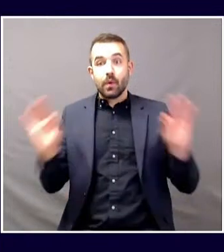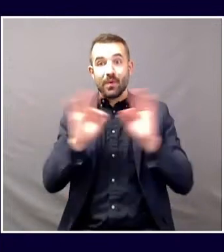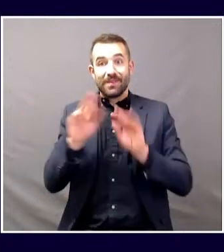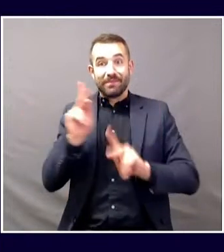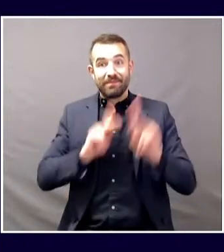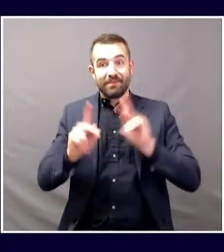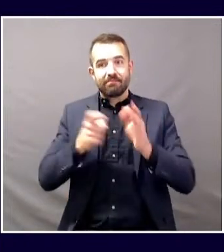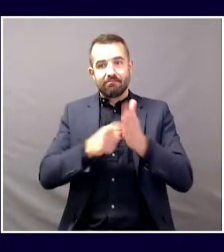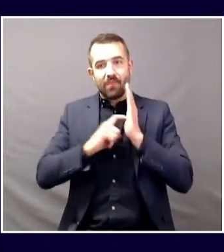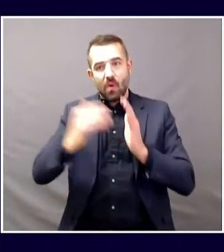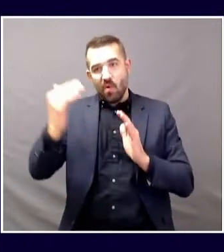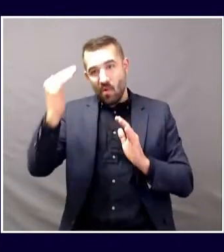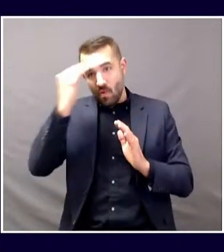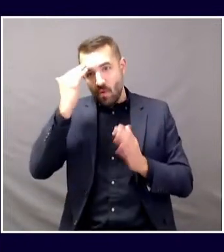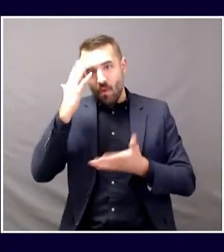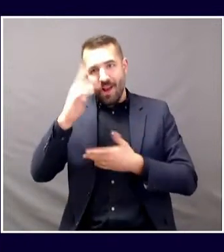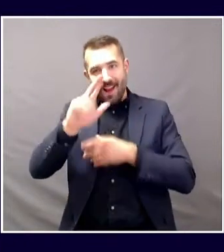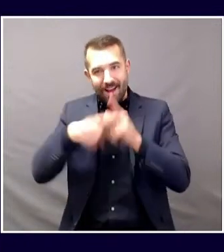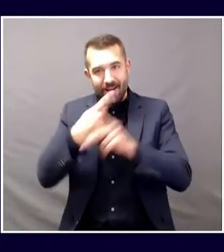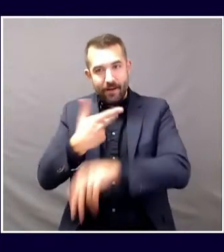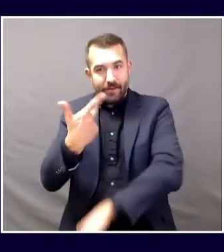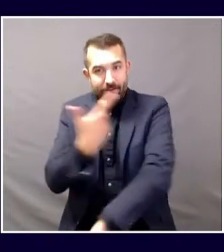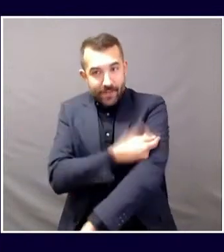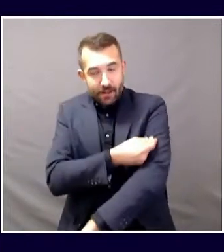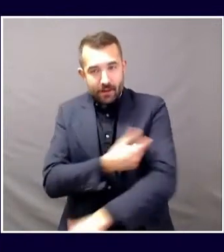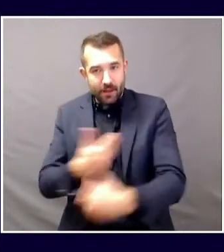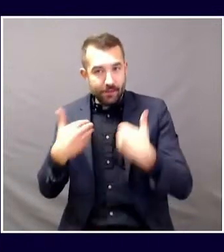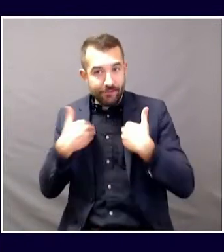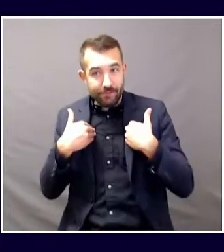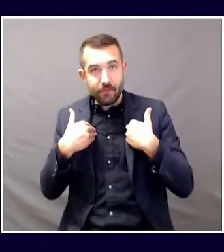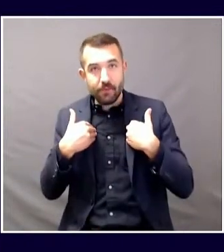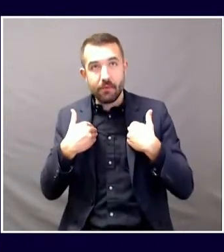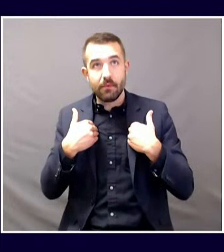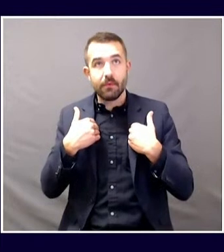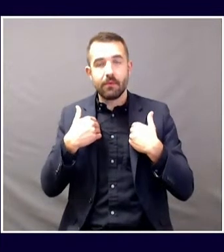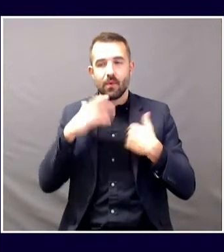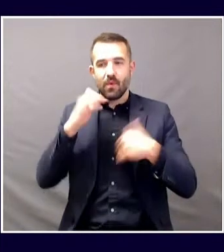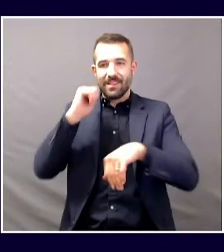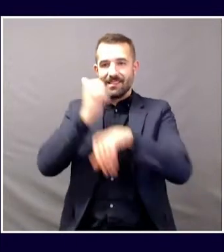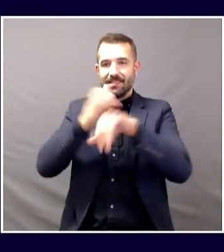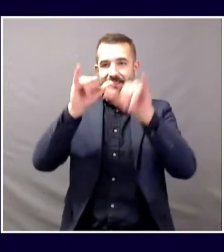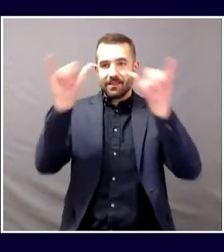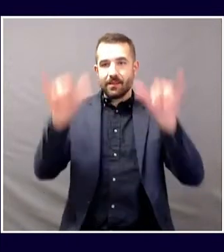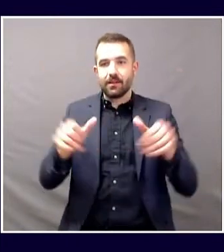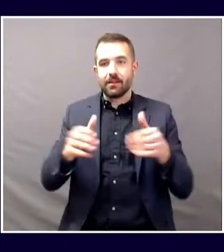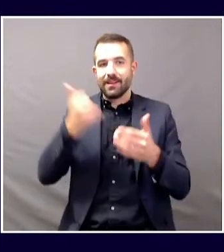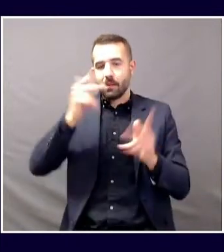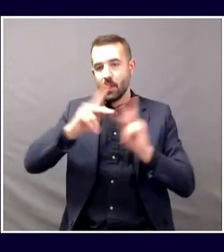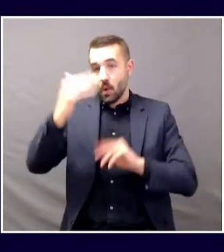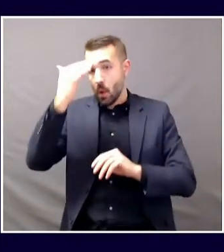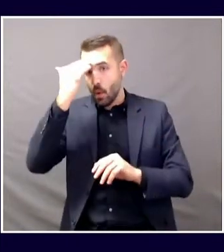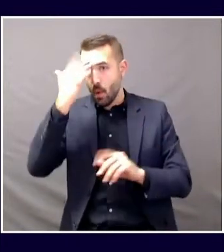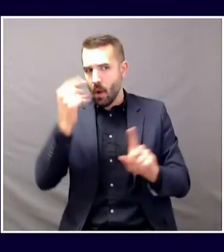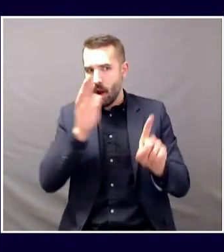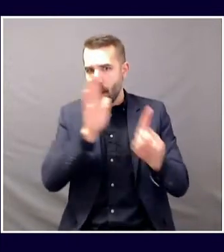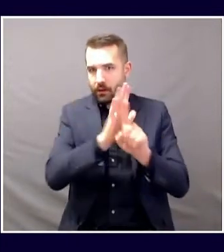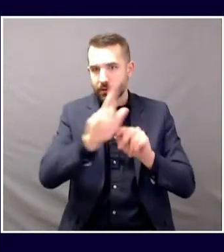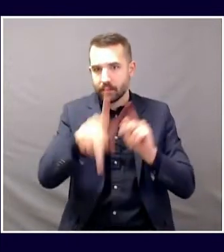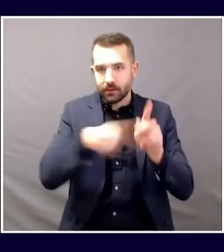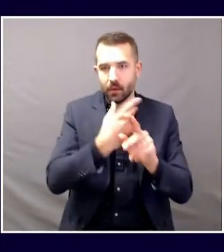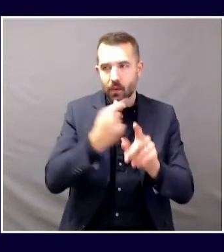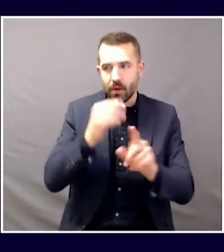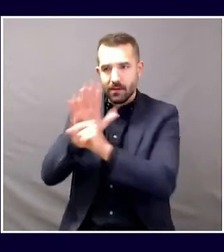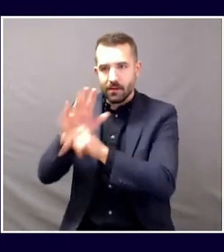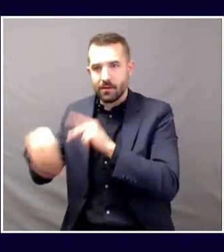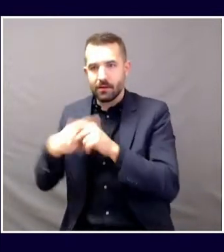first. And there will have to be systems in place so that we can help folks keep tabs on those things. So if you got your first dose of a